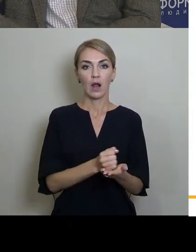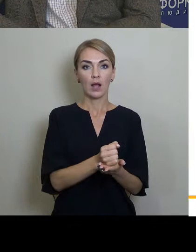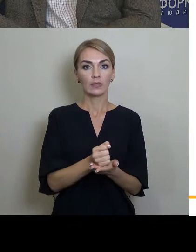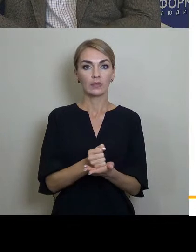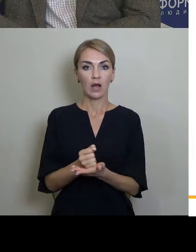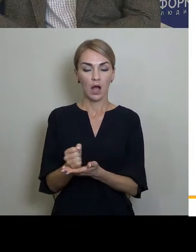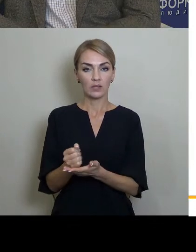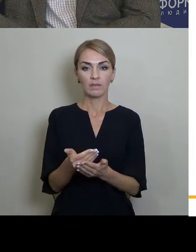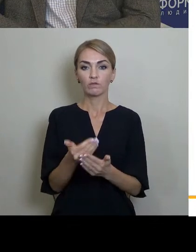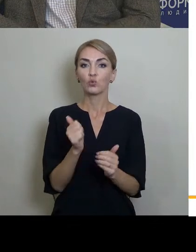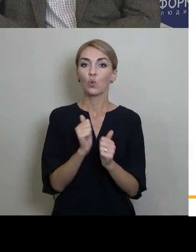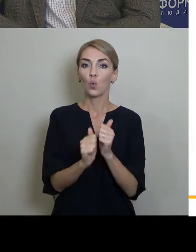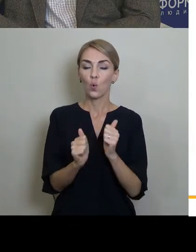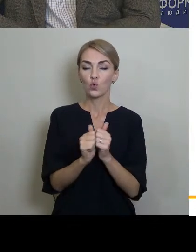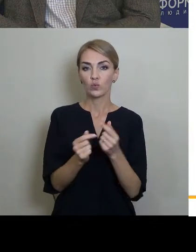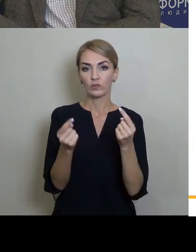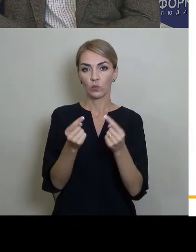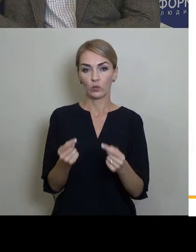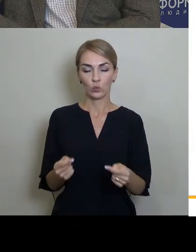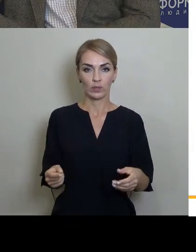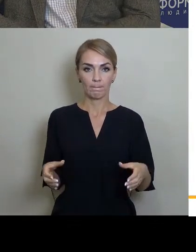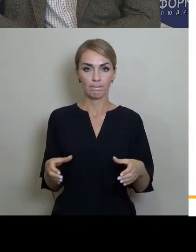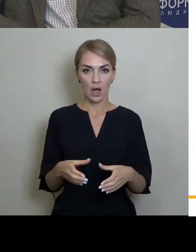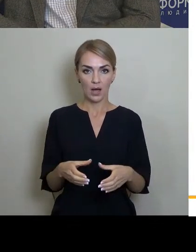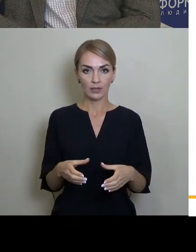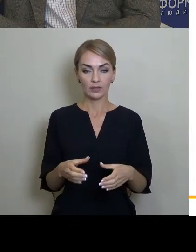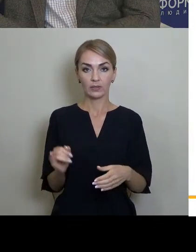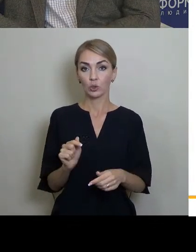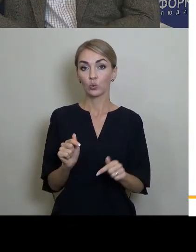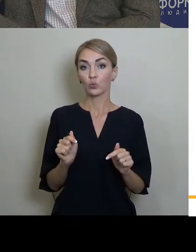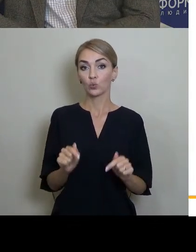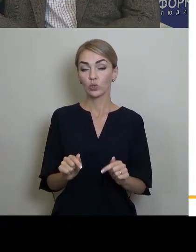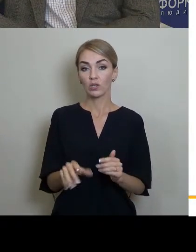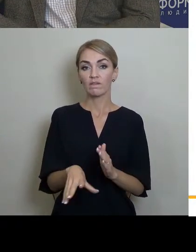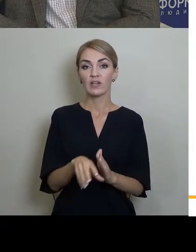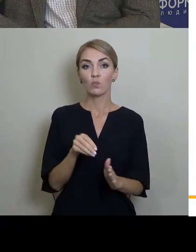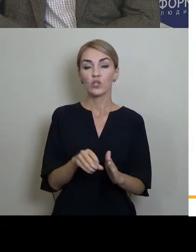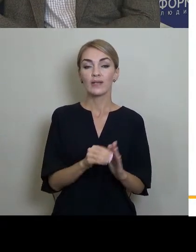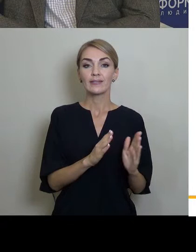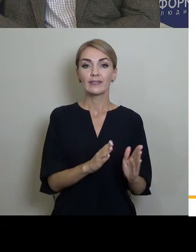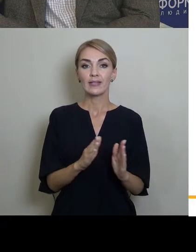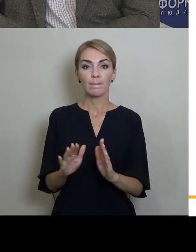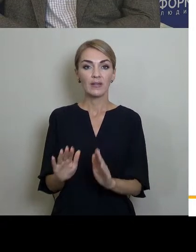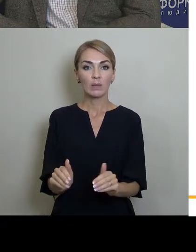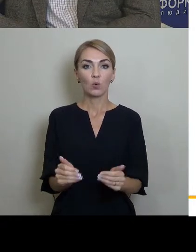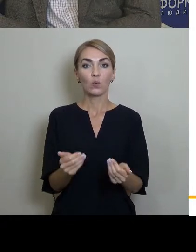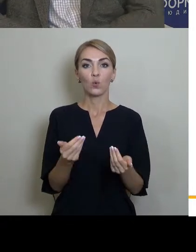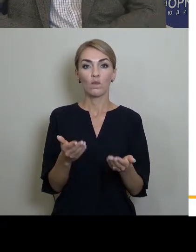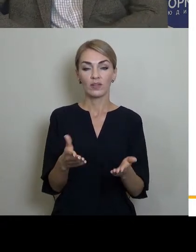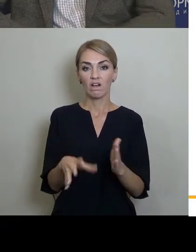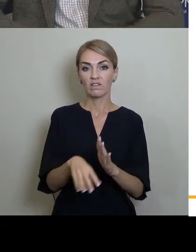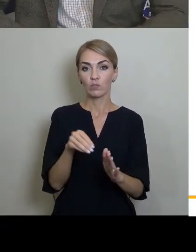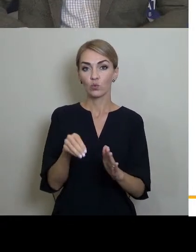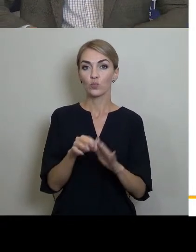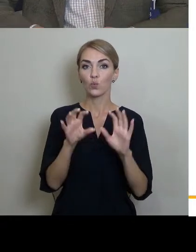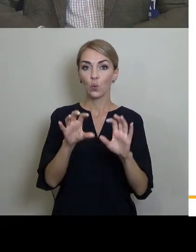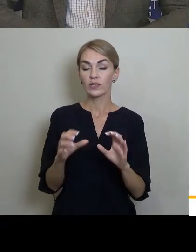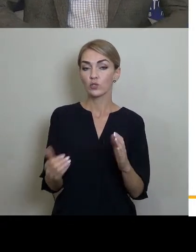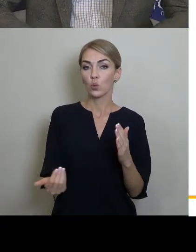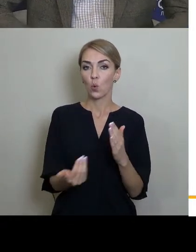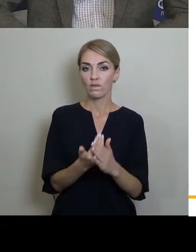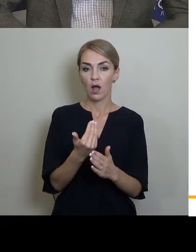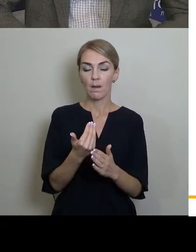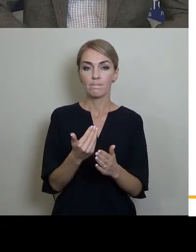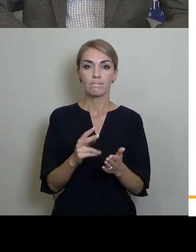the candidates from each respective party. And here the electoral system suggested by the